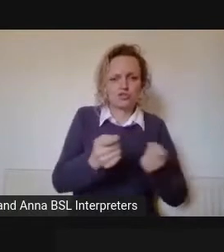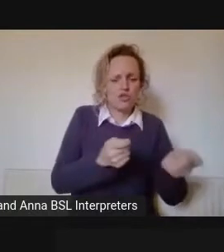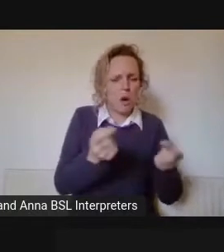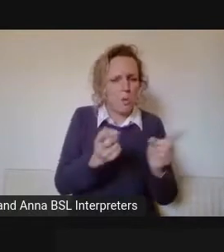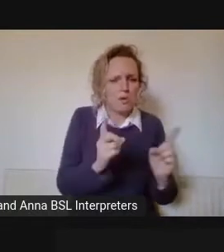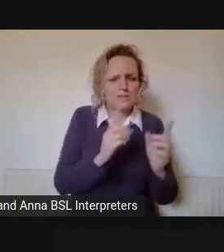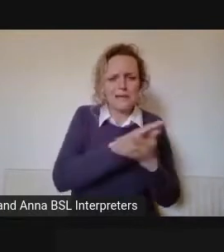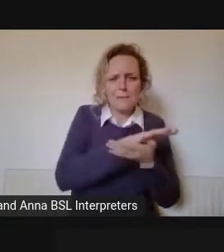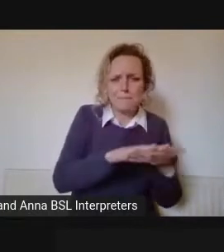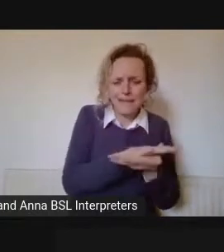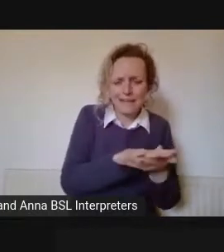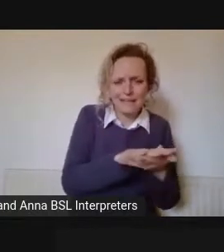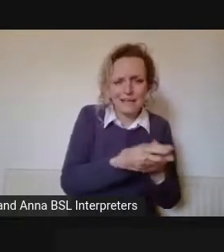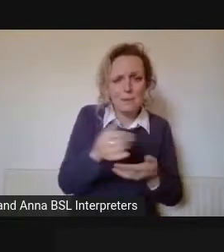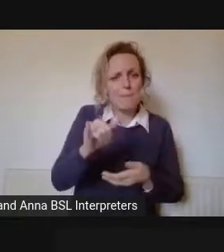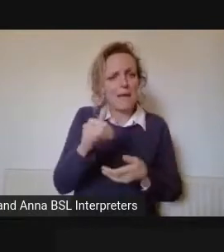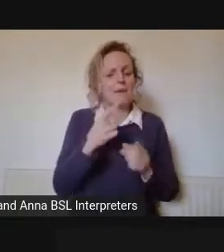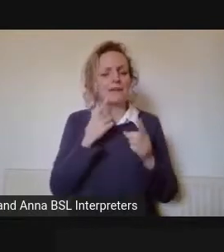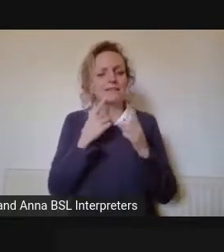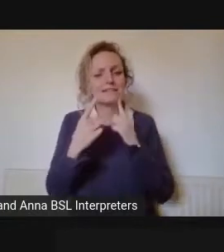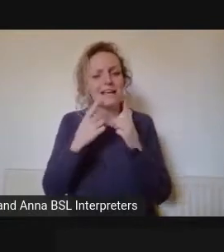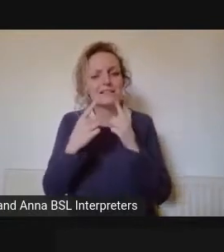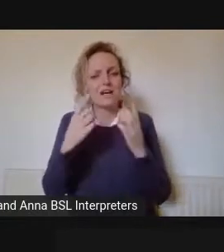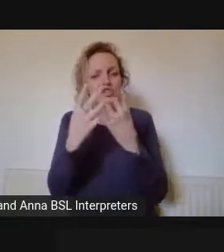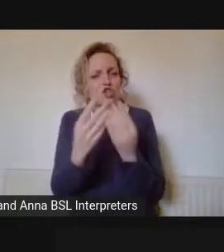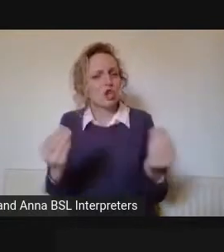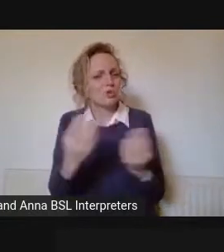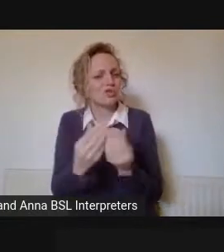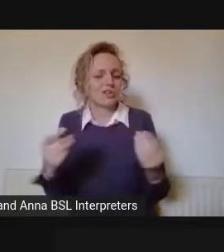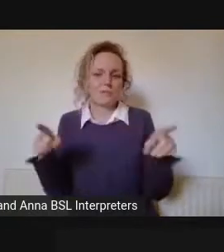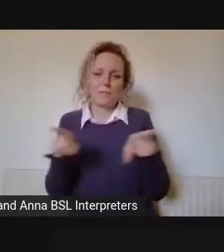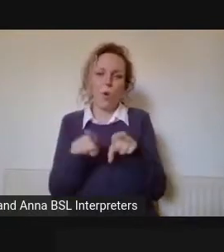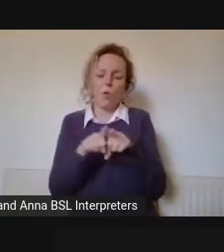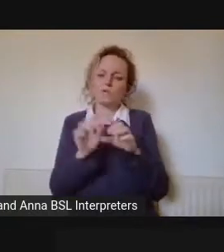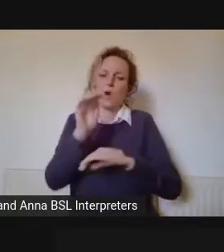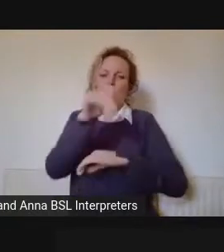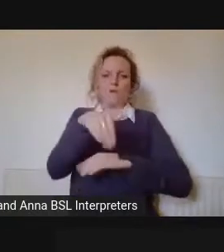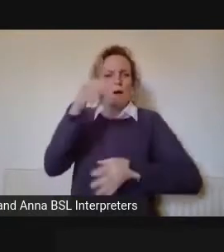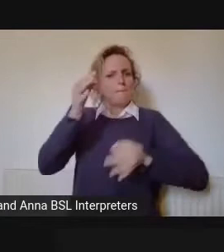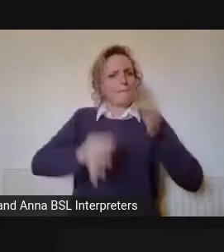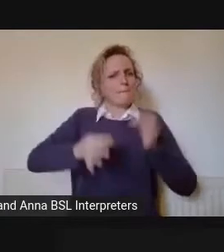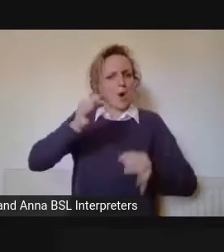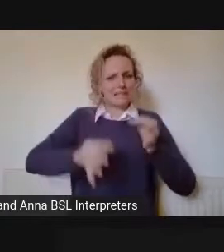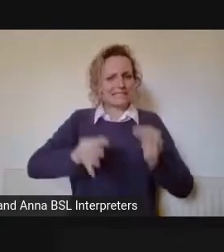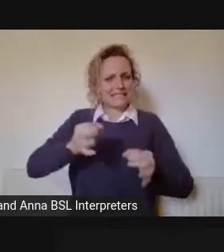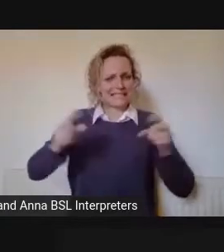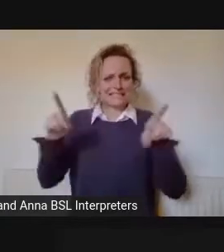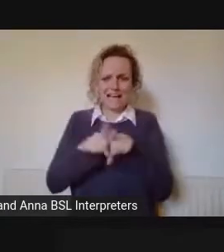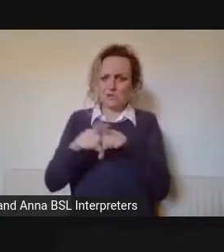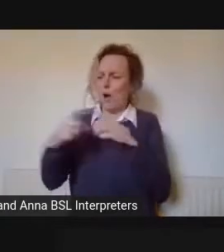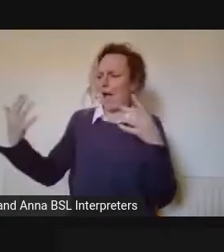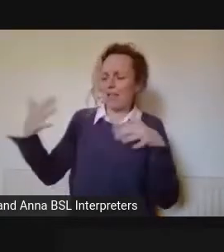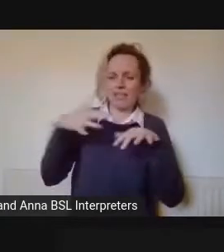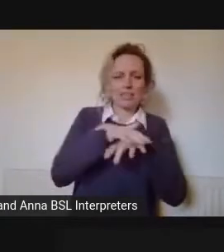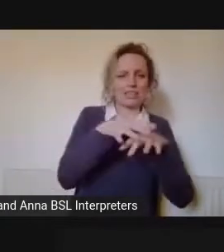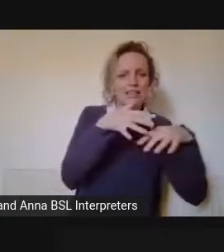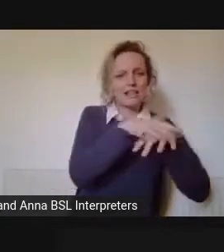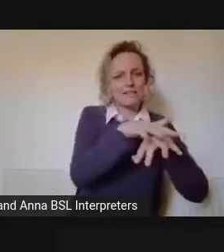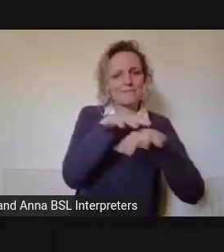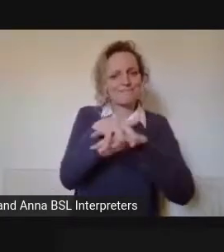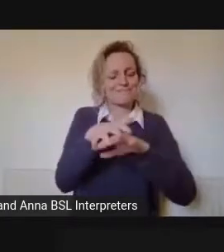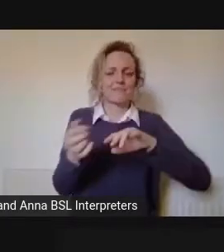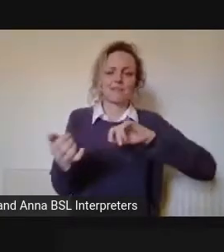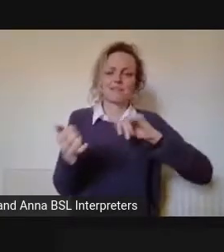be about data solutions, and it's also about being political engage about it, but sometimes these companies try to turn it around so it's all